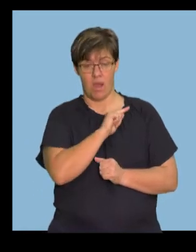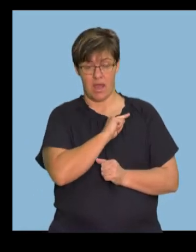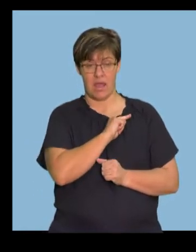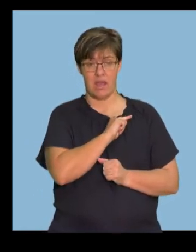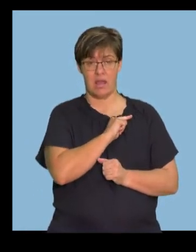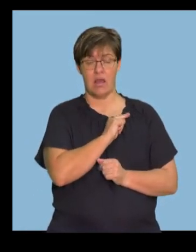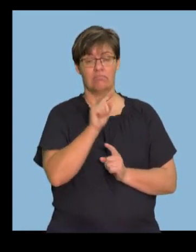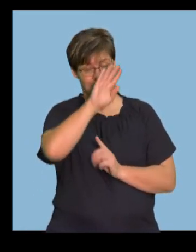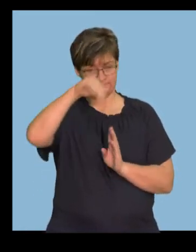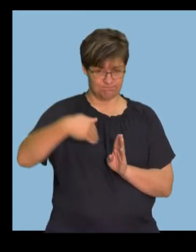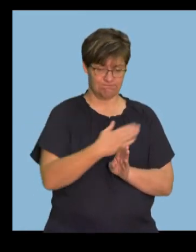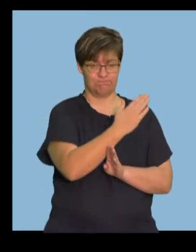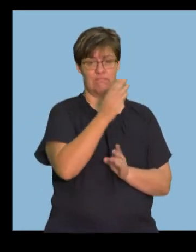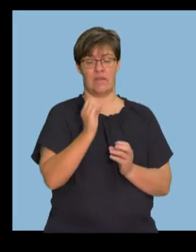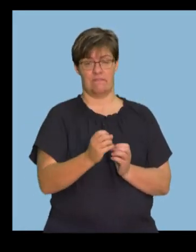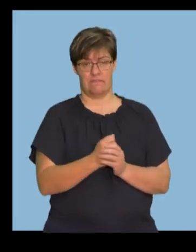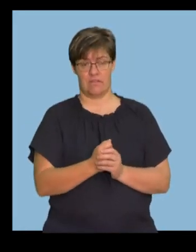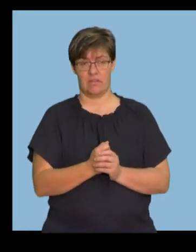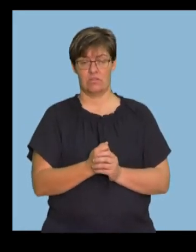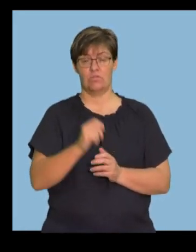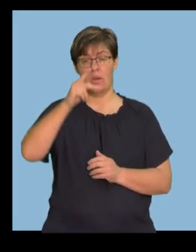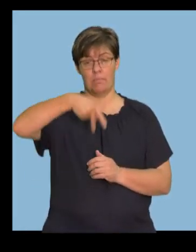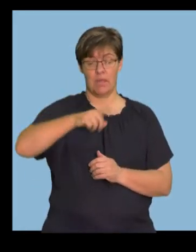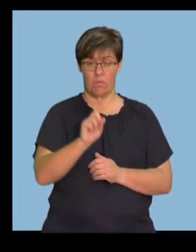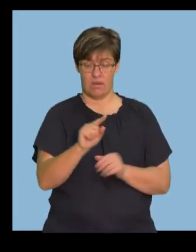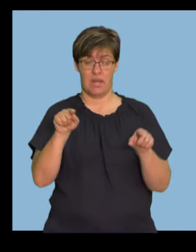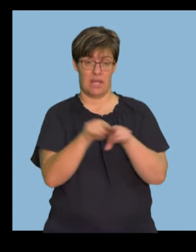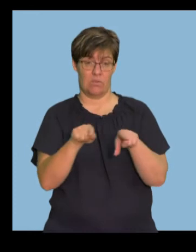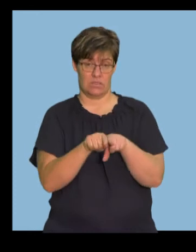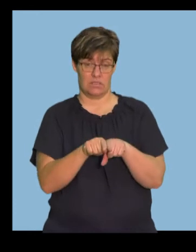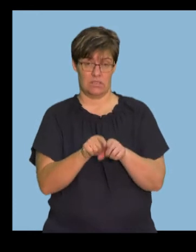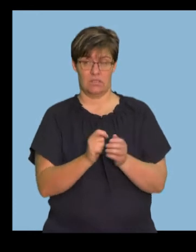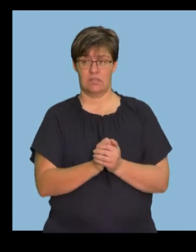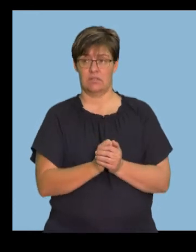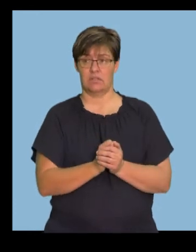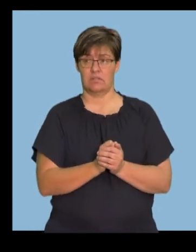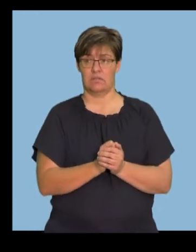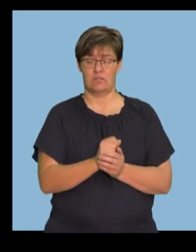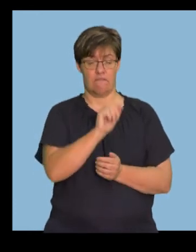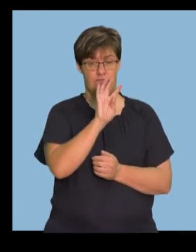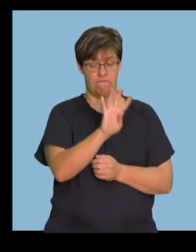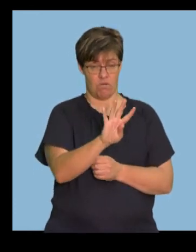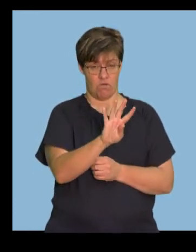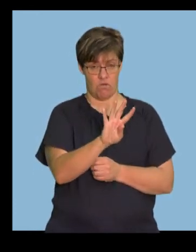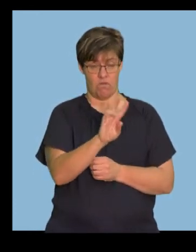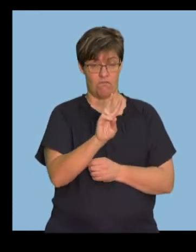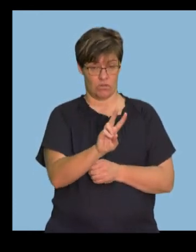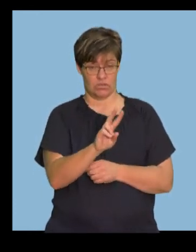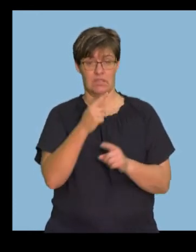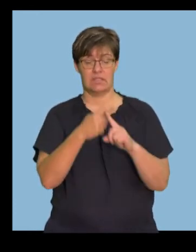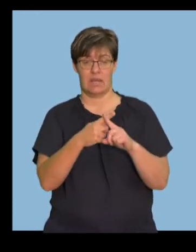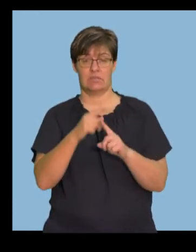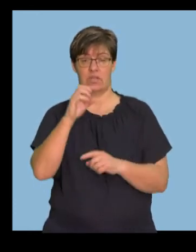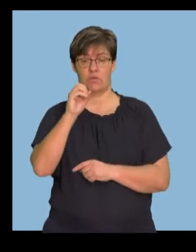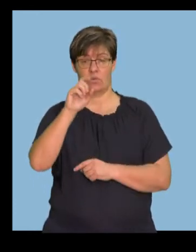because all the current passes through the 10 ohm, okay? So P1 is actually equals to, what's our V1? It's